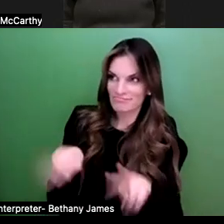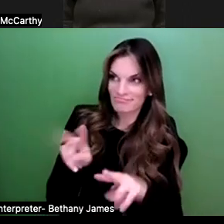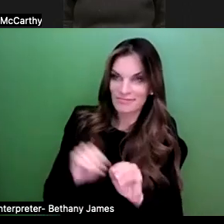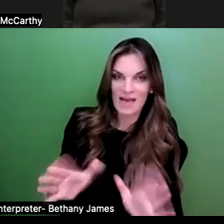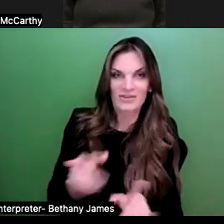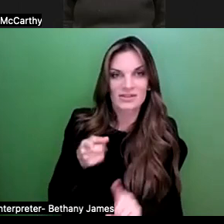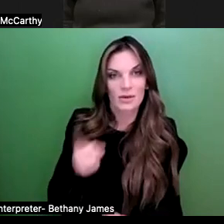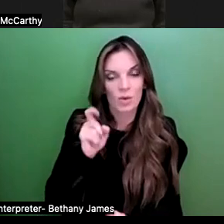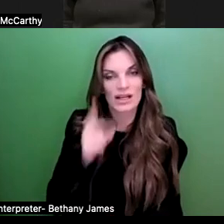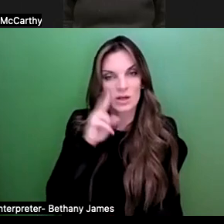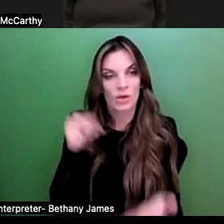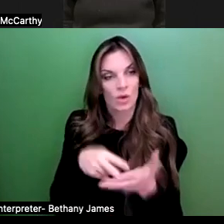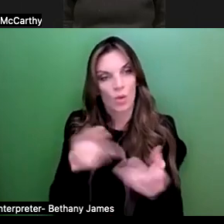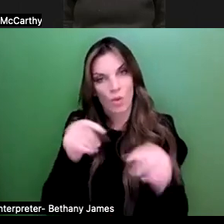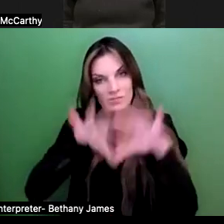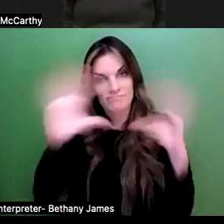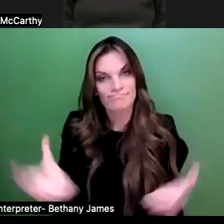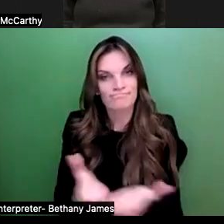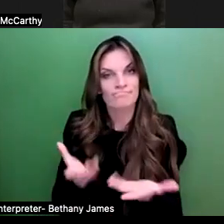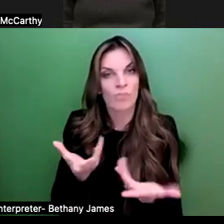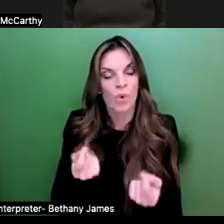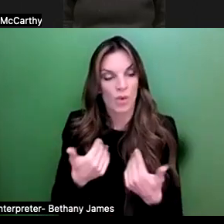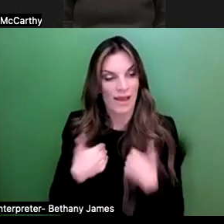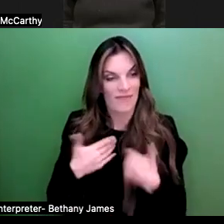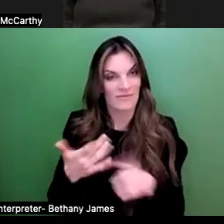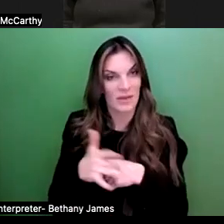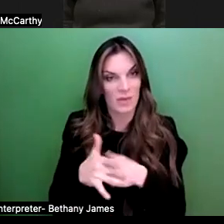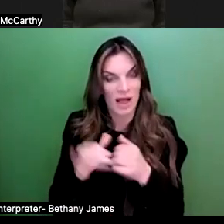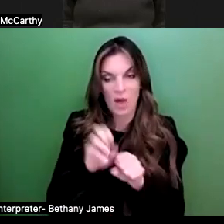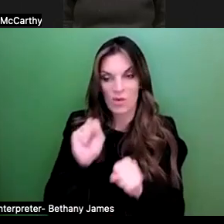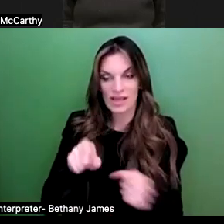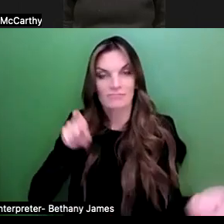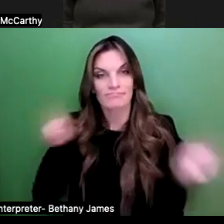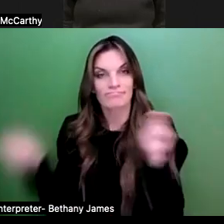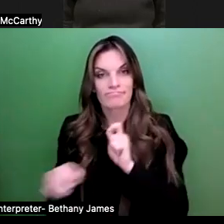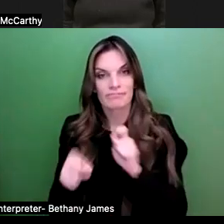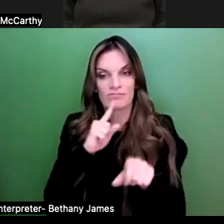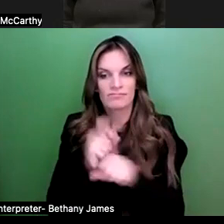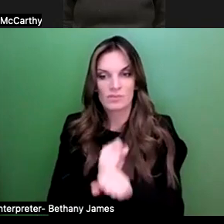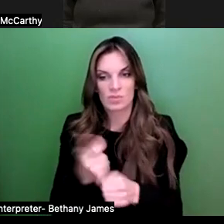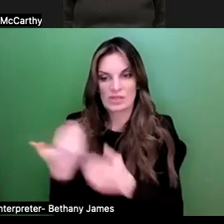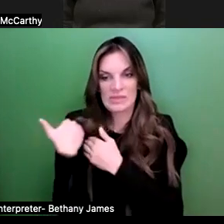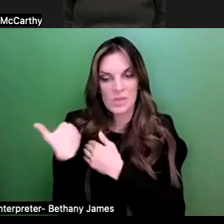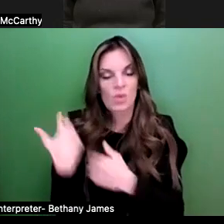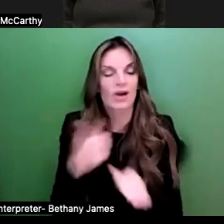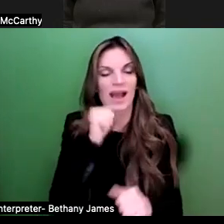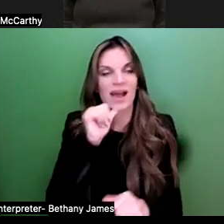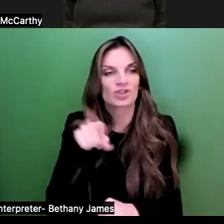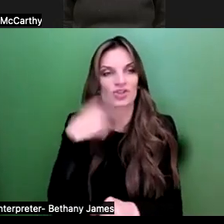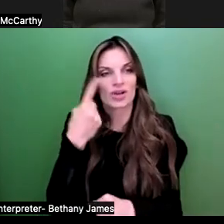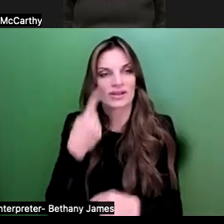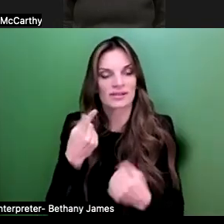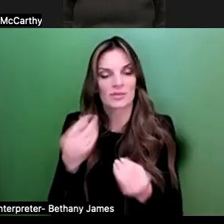what's available, and how could we transform Tarrytown in a responsible way so that we're not adding to this